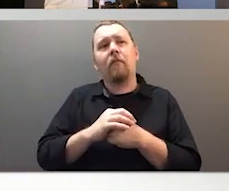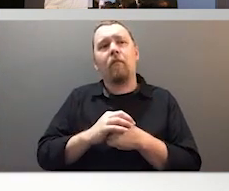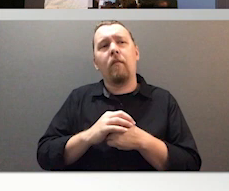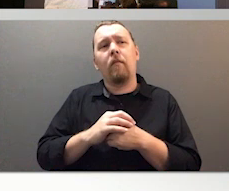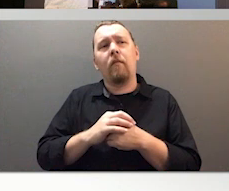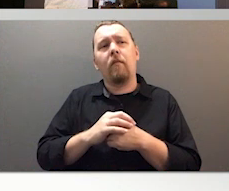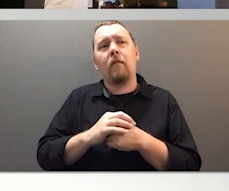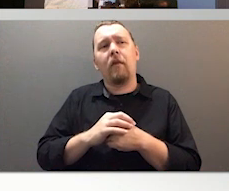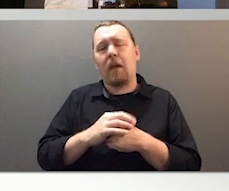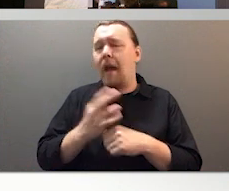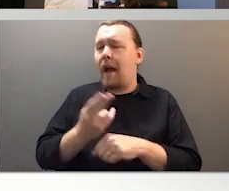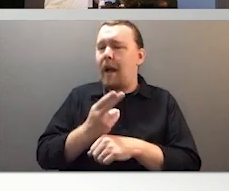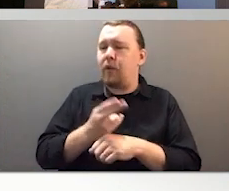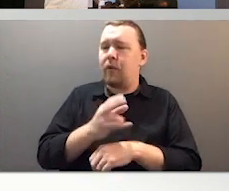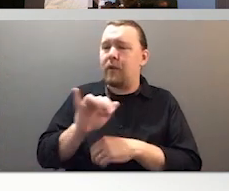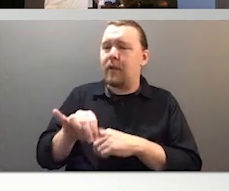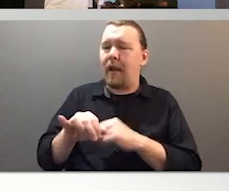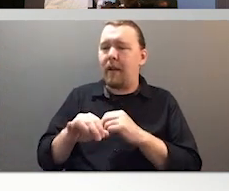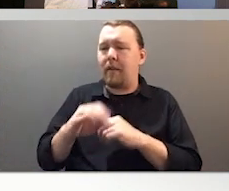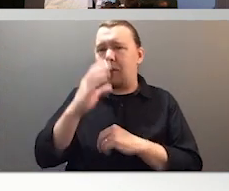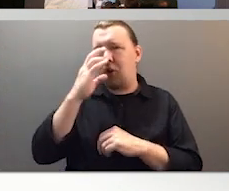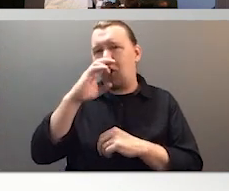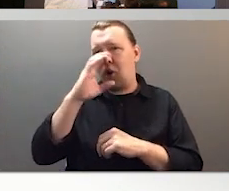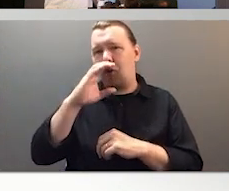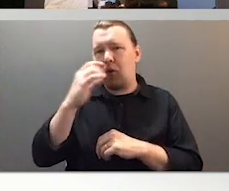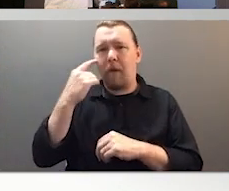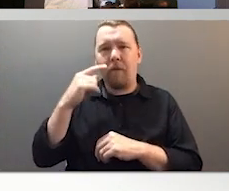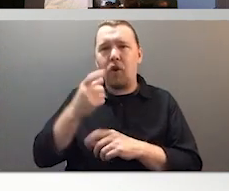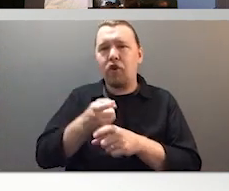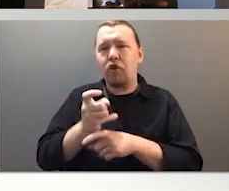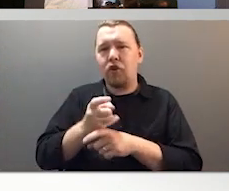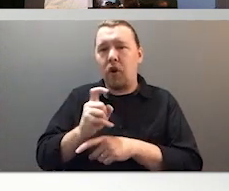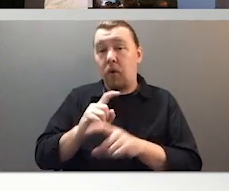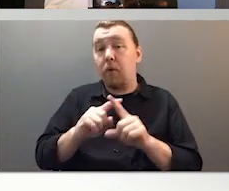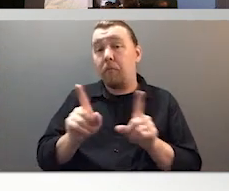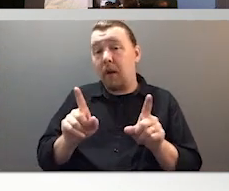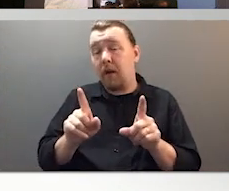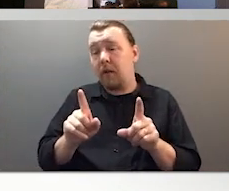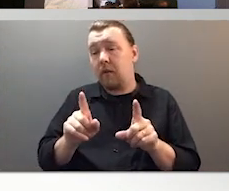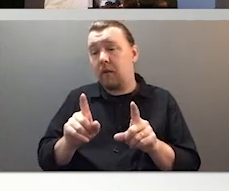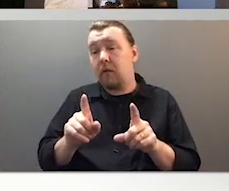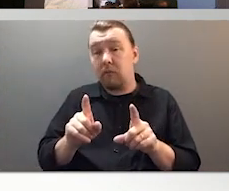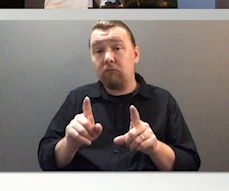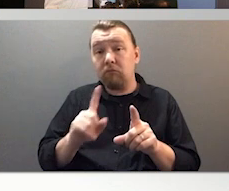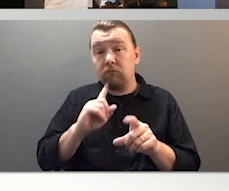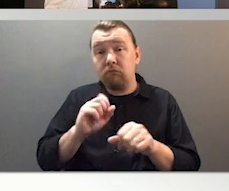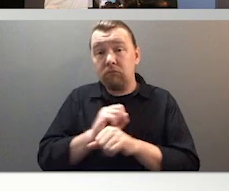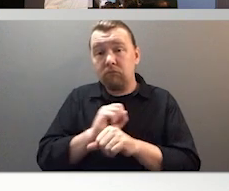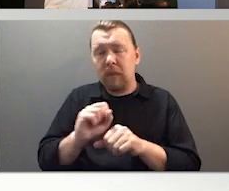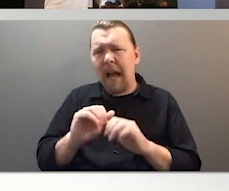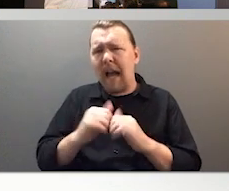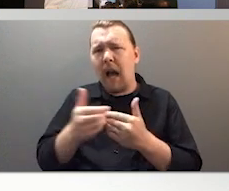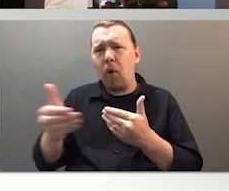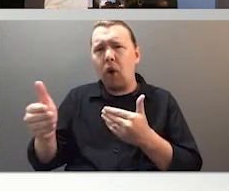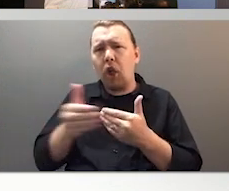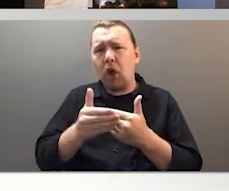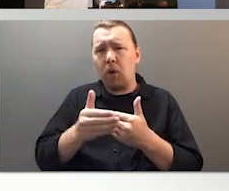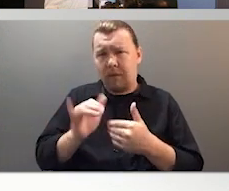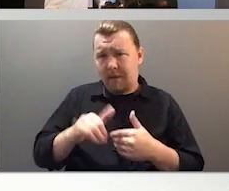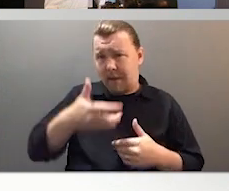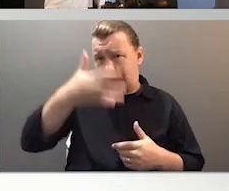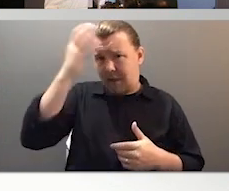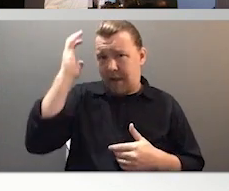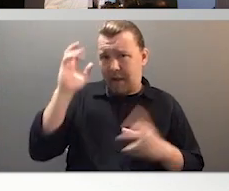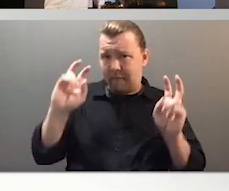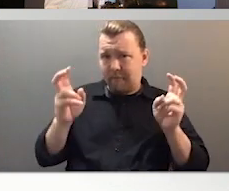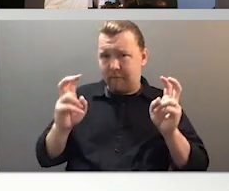I use this cartoon as kind of a joke, but the thing is, like, how close is that lion? So think about a day, maybe you